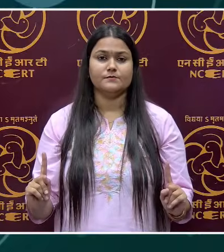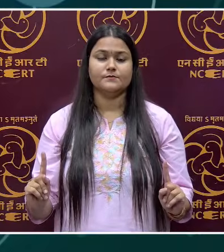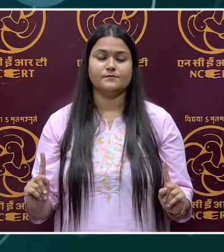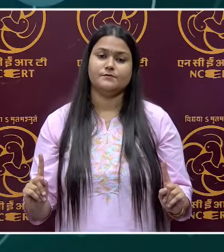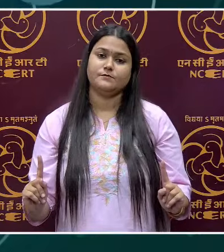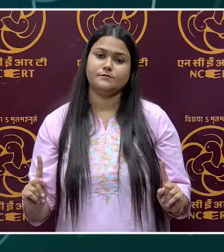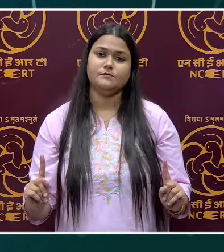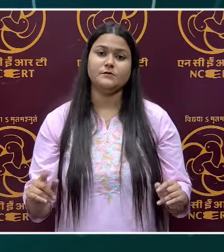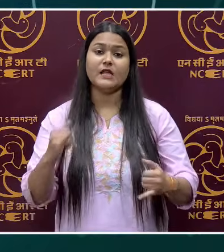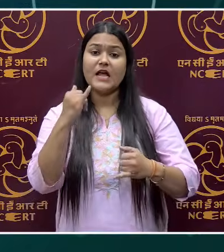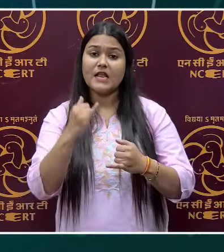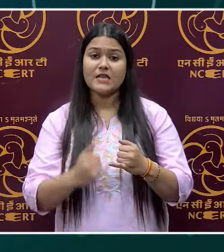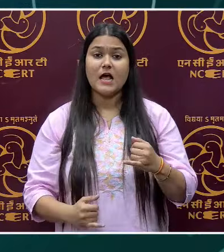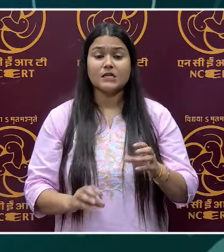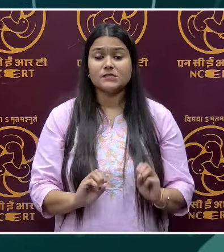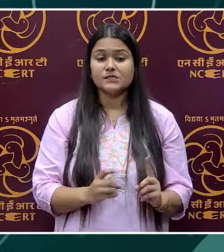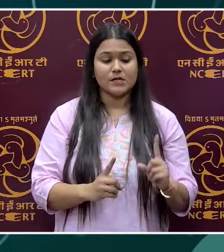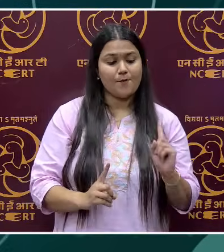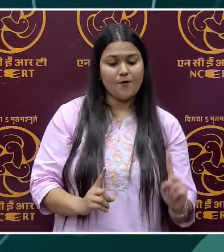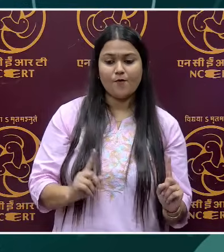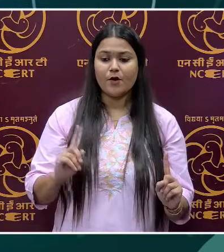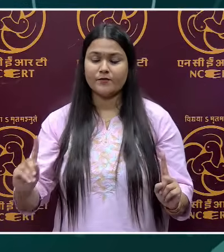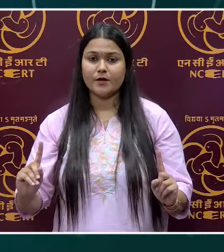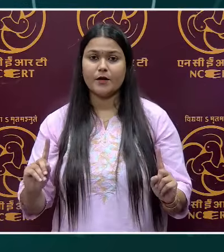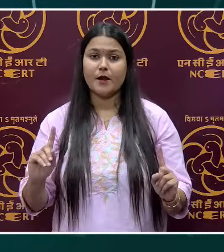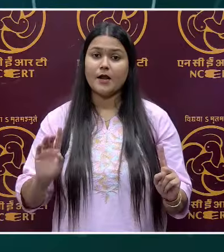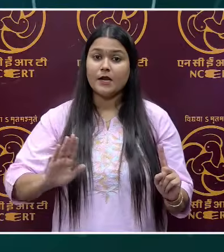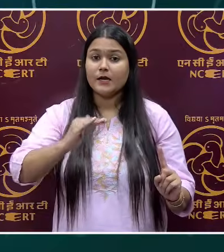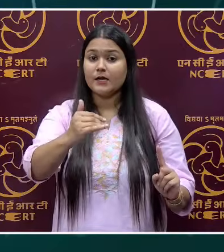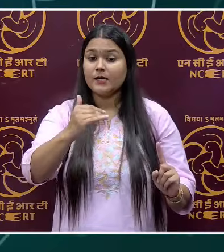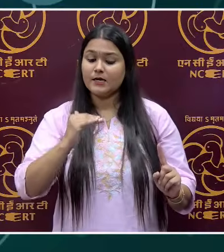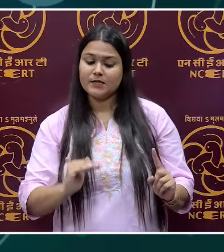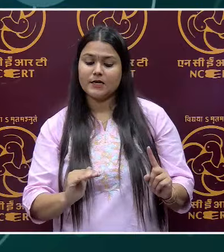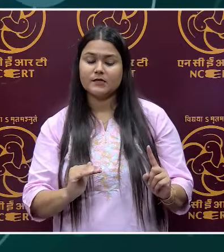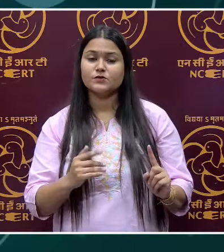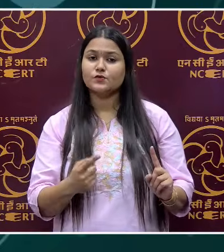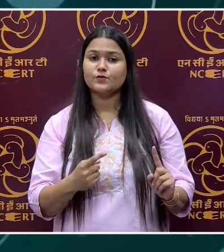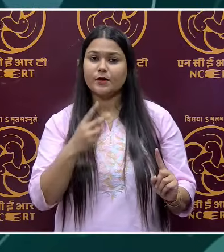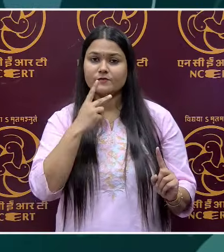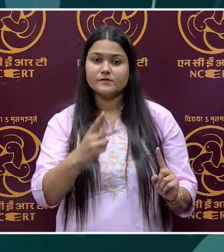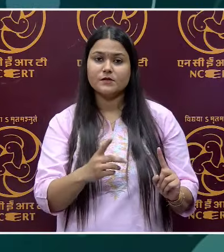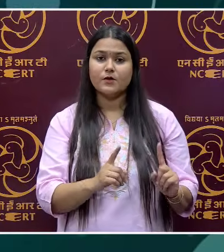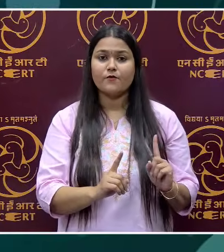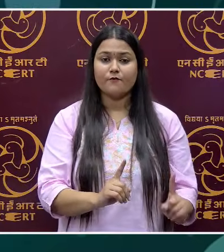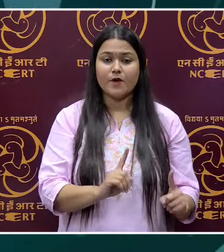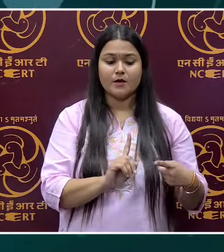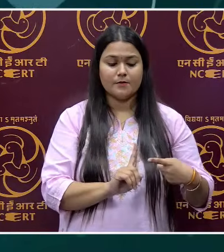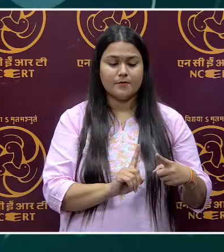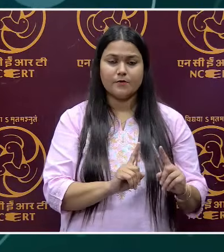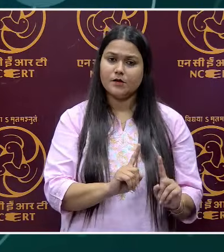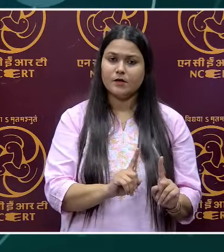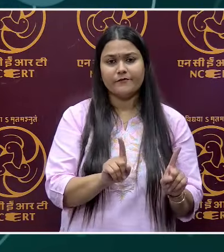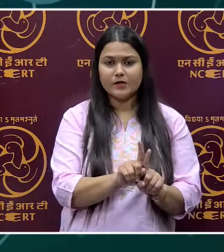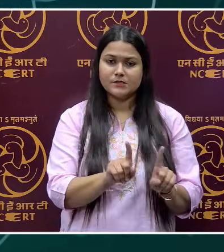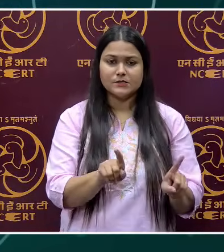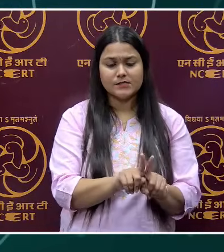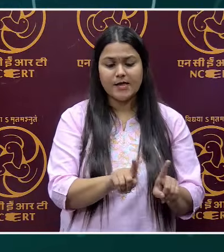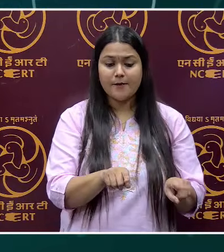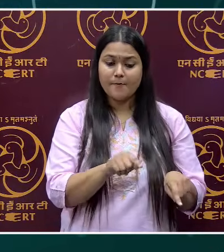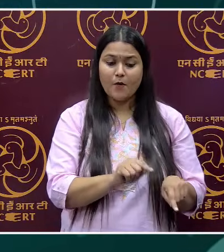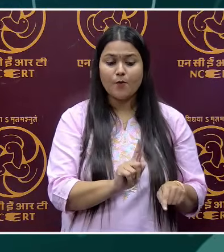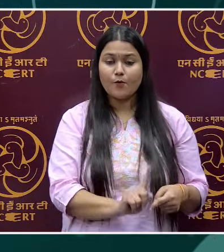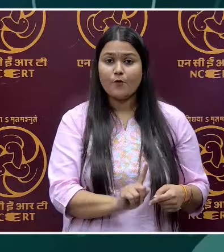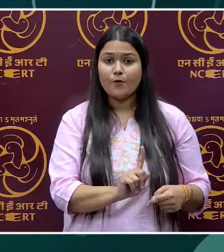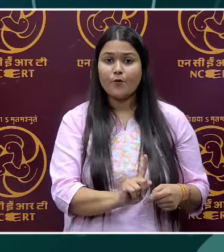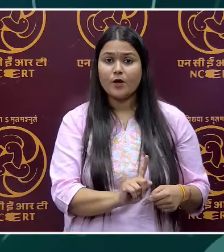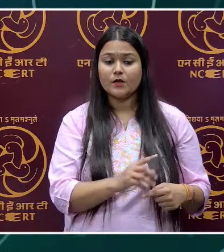will come as it is. Okay. Next we will go to the next row. We can see 1 as it is we will write here, then